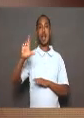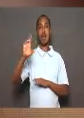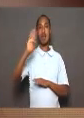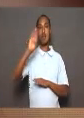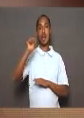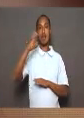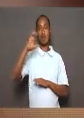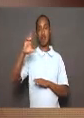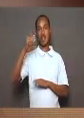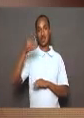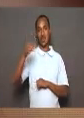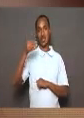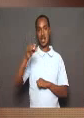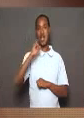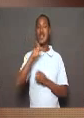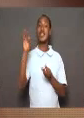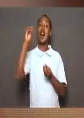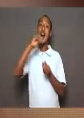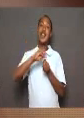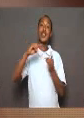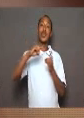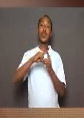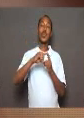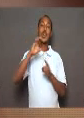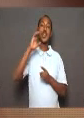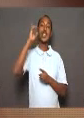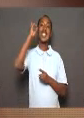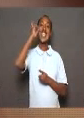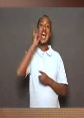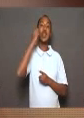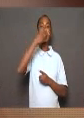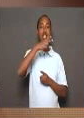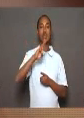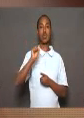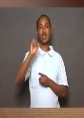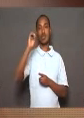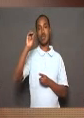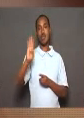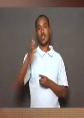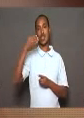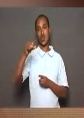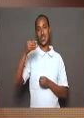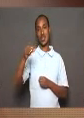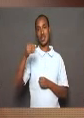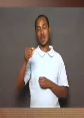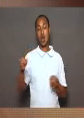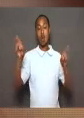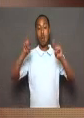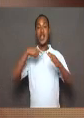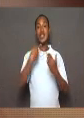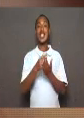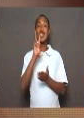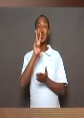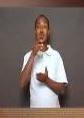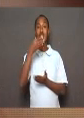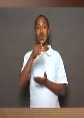the barium chlorite solution is added to the dilute sulfuric acid solution. When these